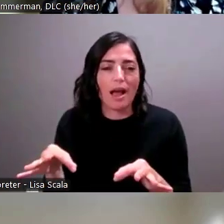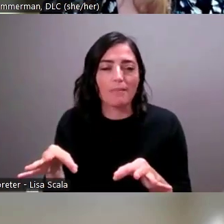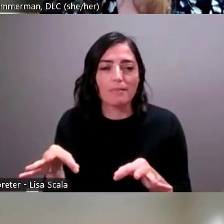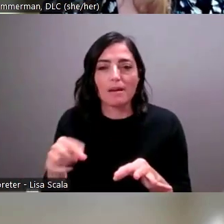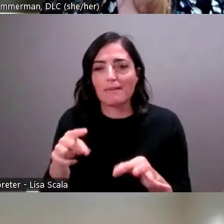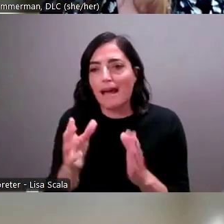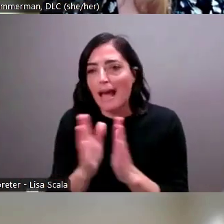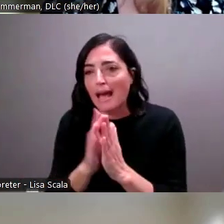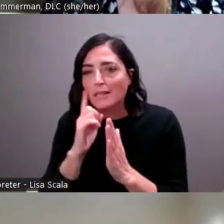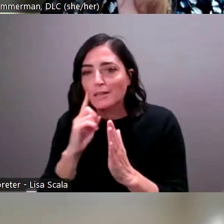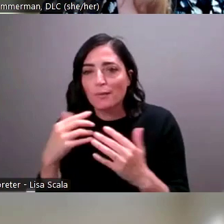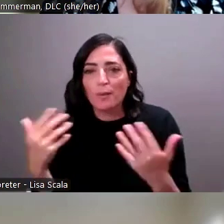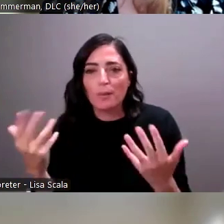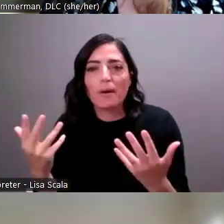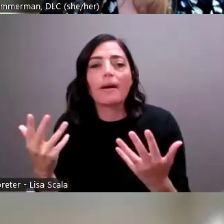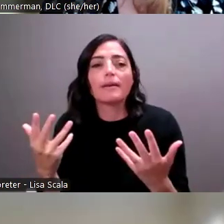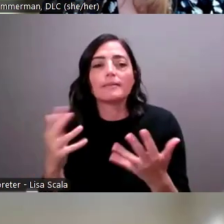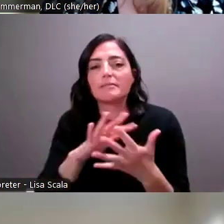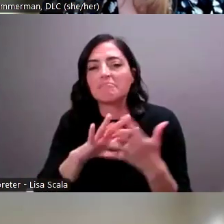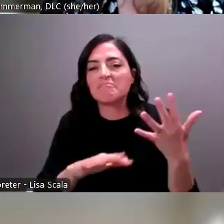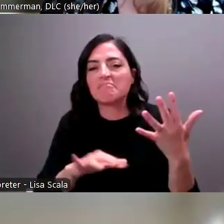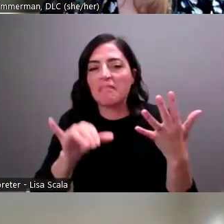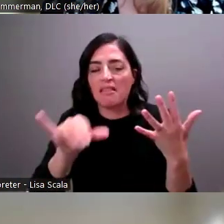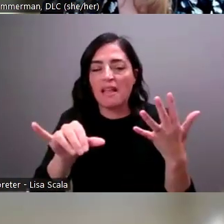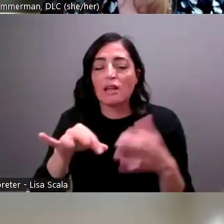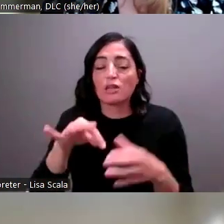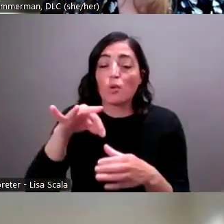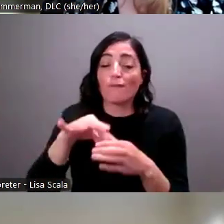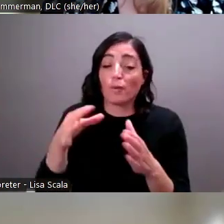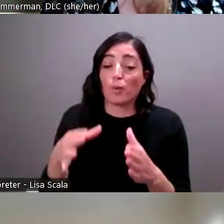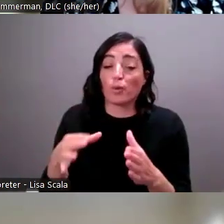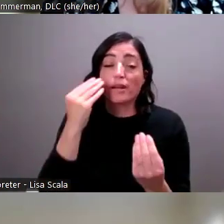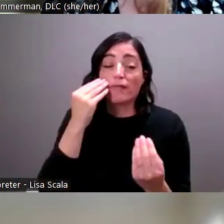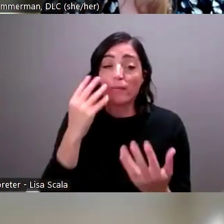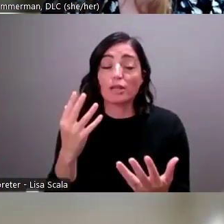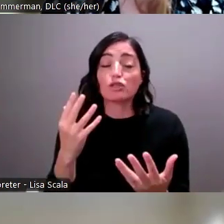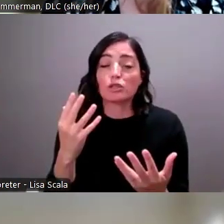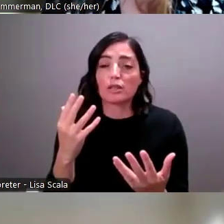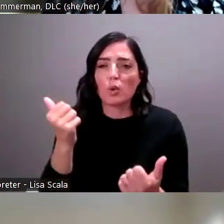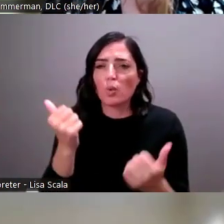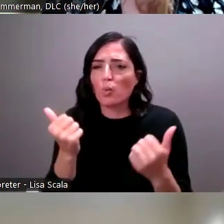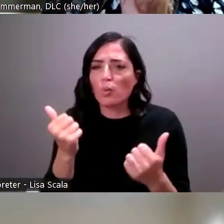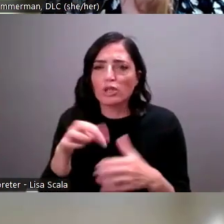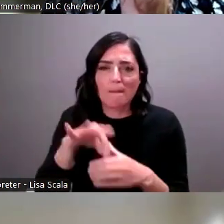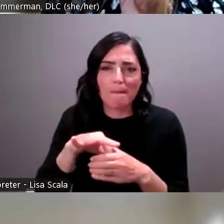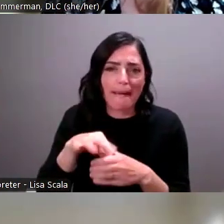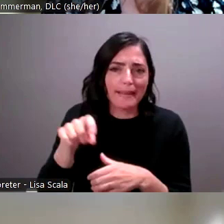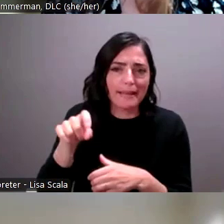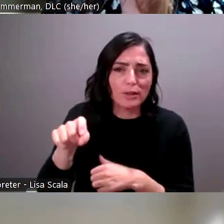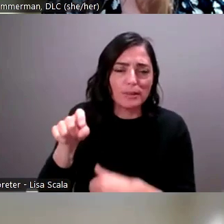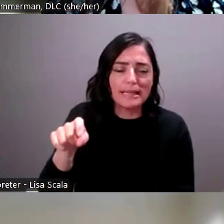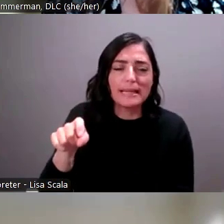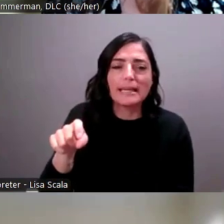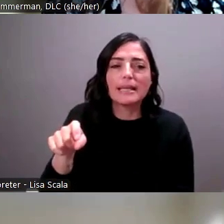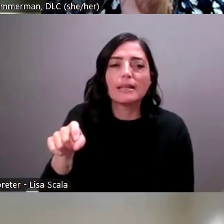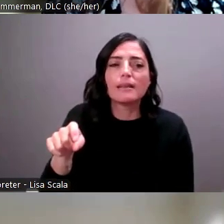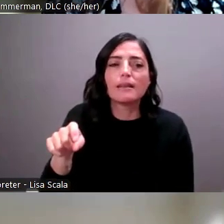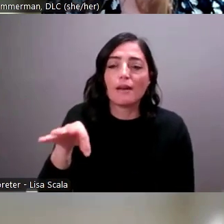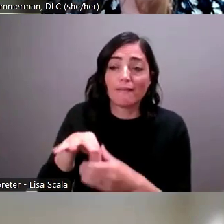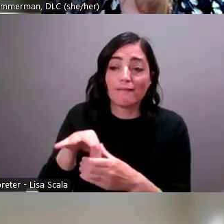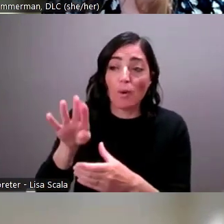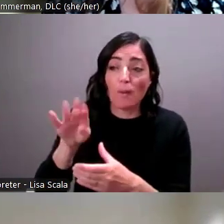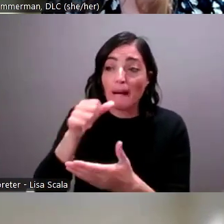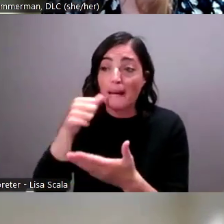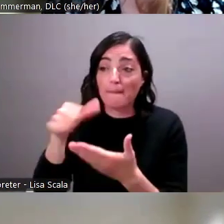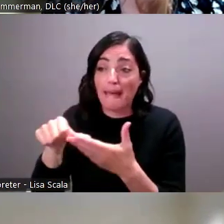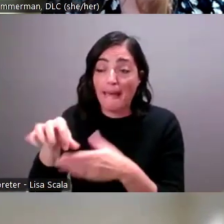they ask for. So voter information, which ballots you need a vote by mail